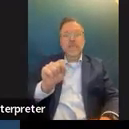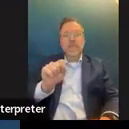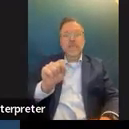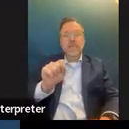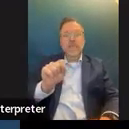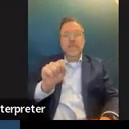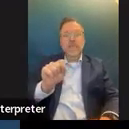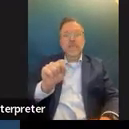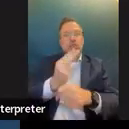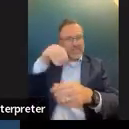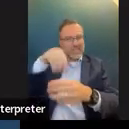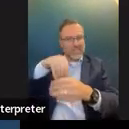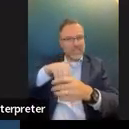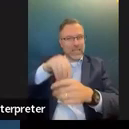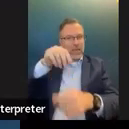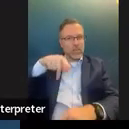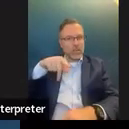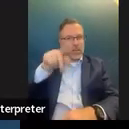Carly put